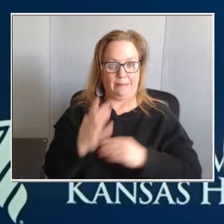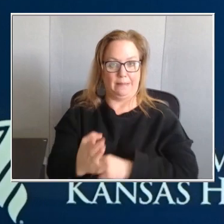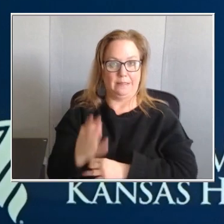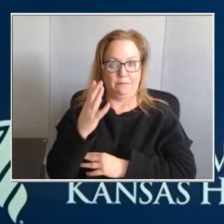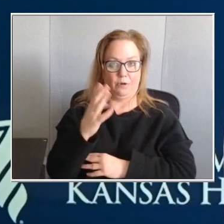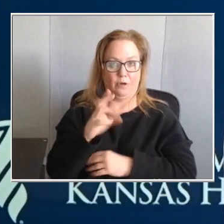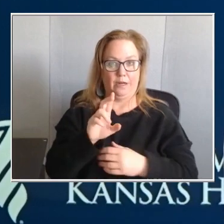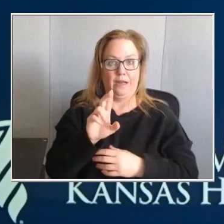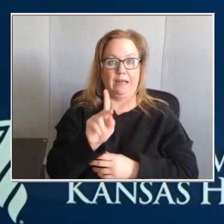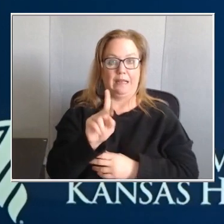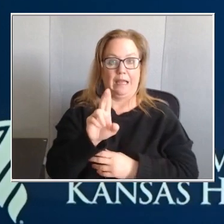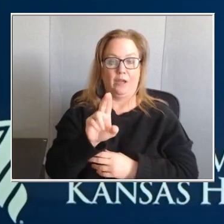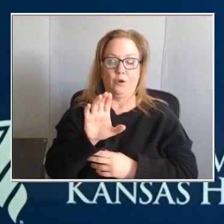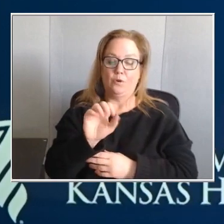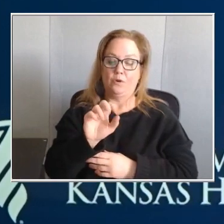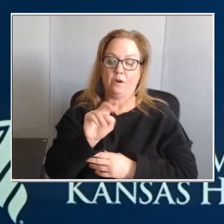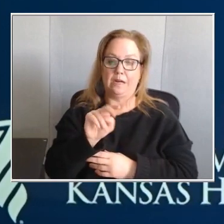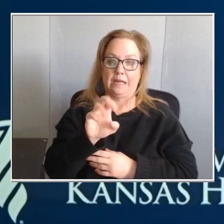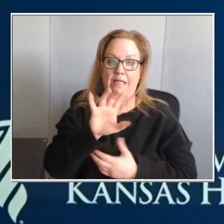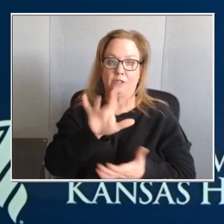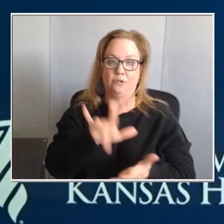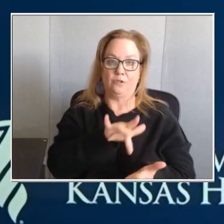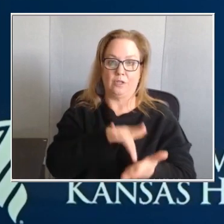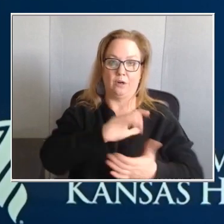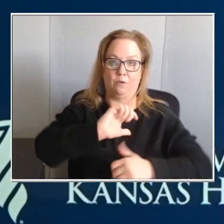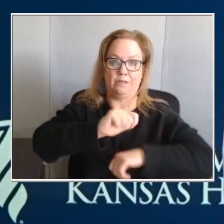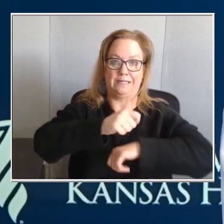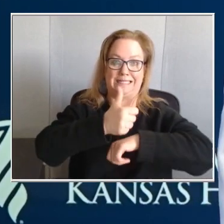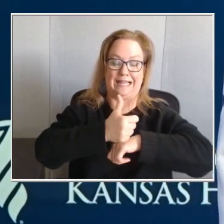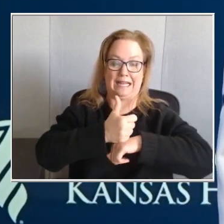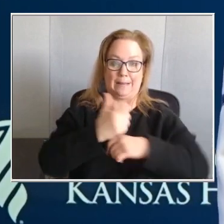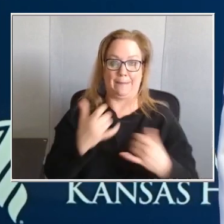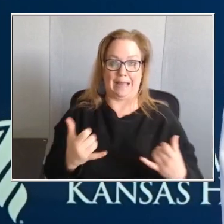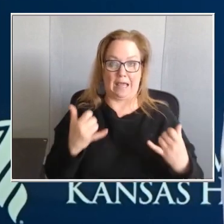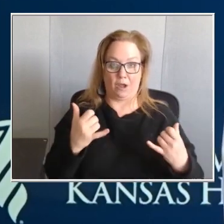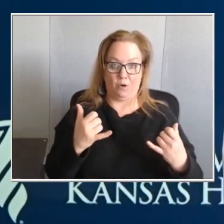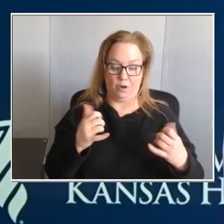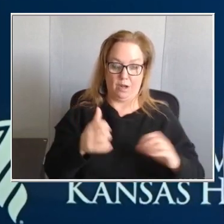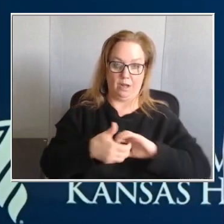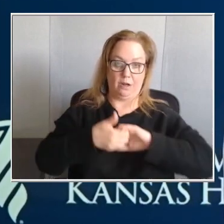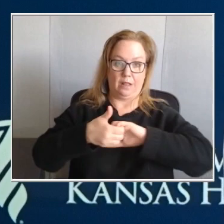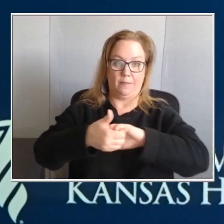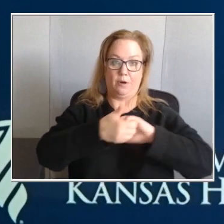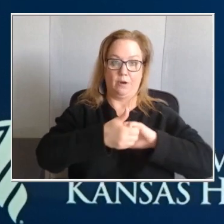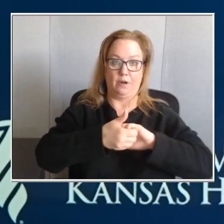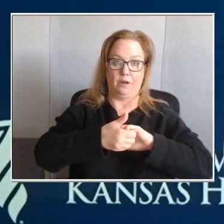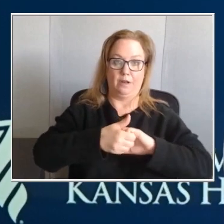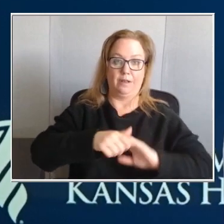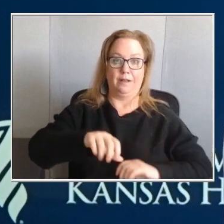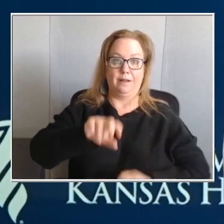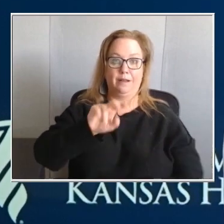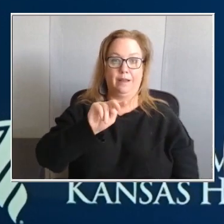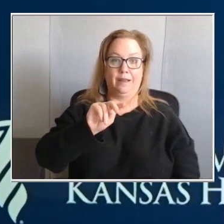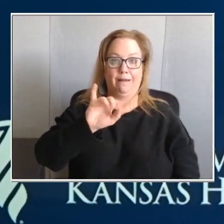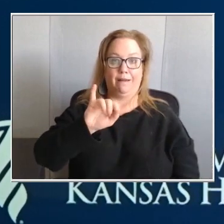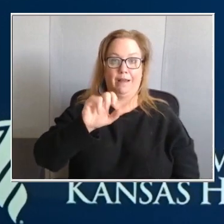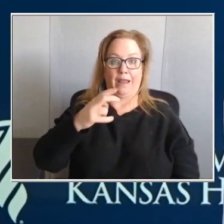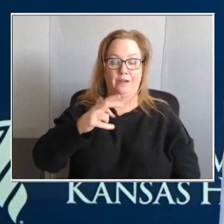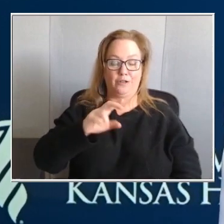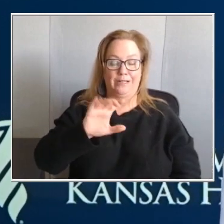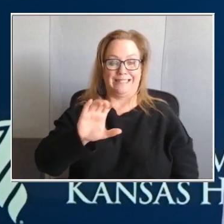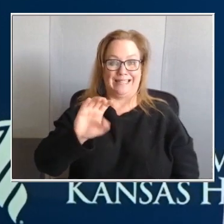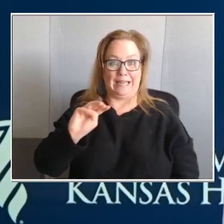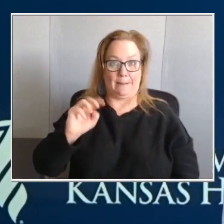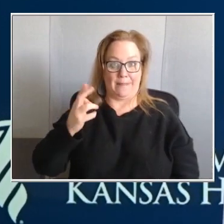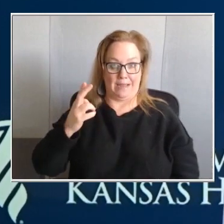University of Kansas Cancer Center. We're designing currently in collaboration with the National Institute of Health and Children's Mercy Hospital